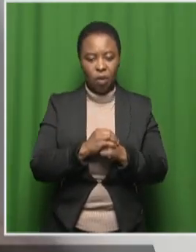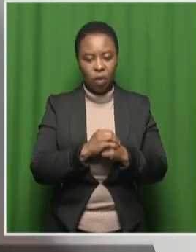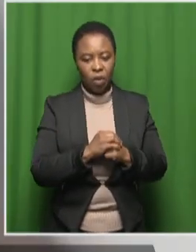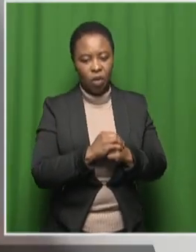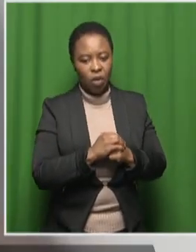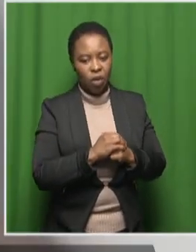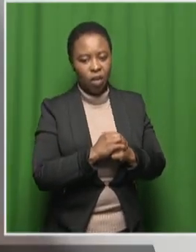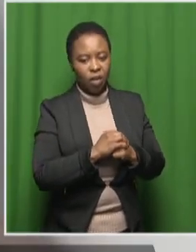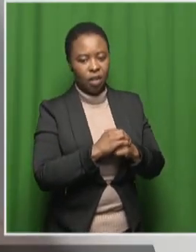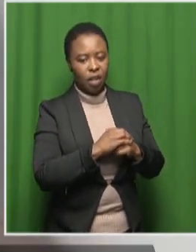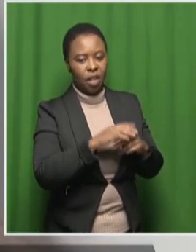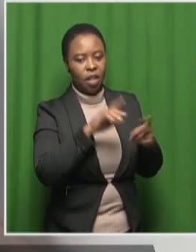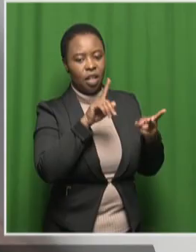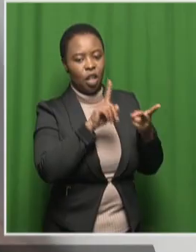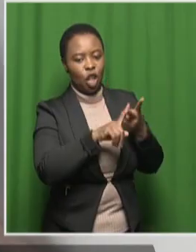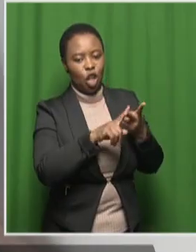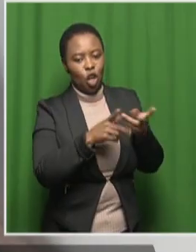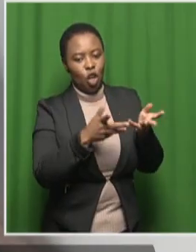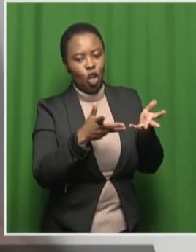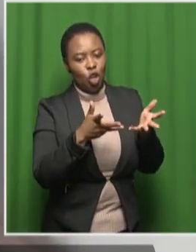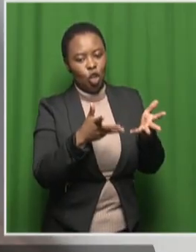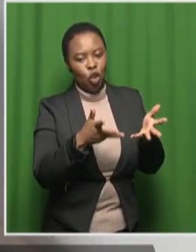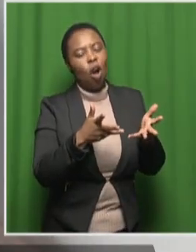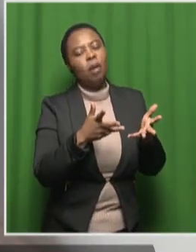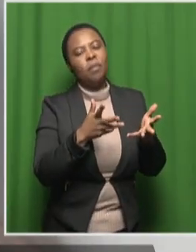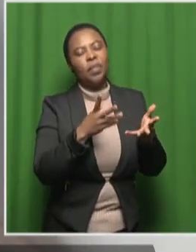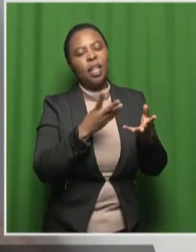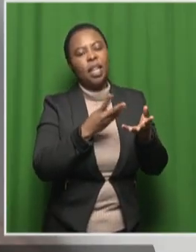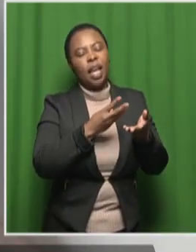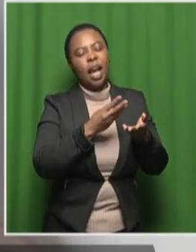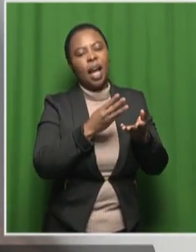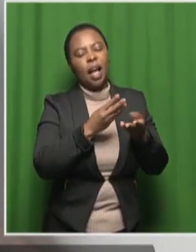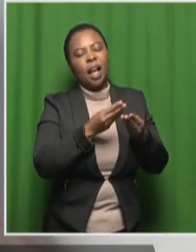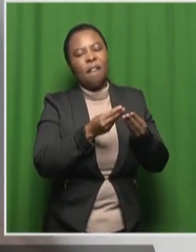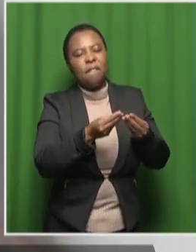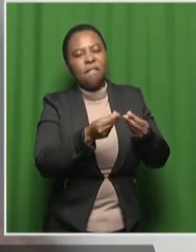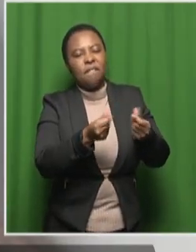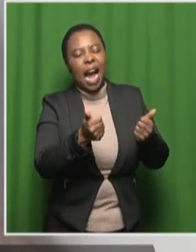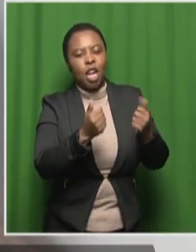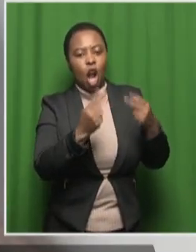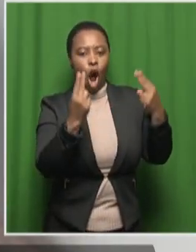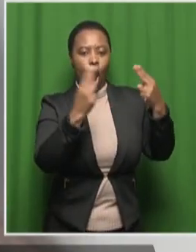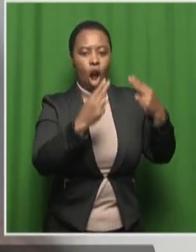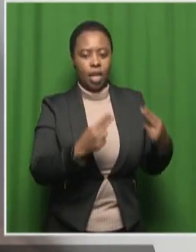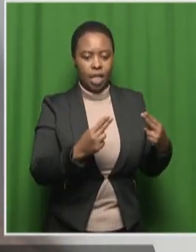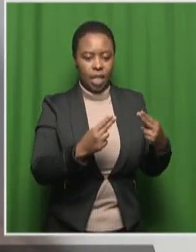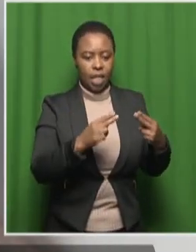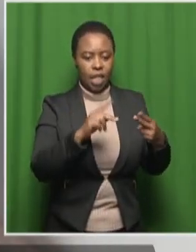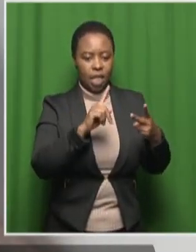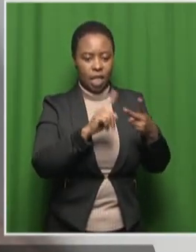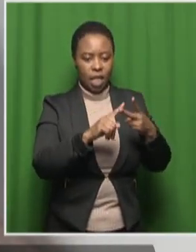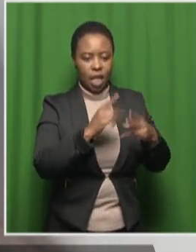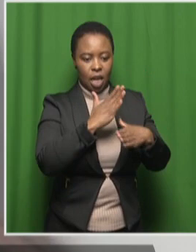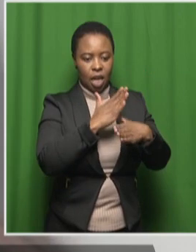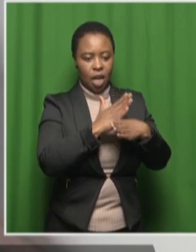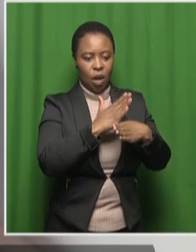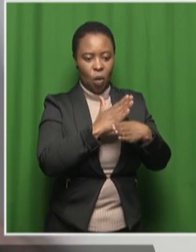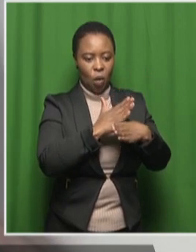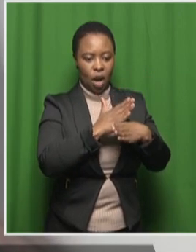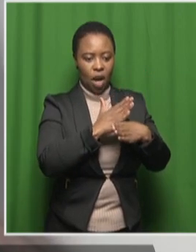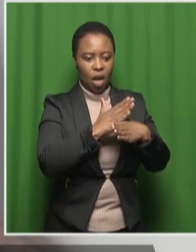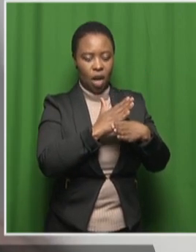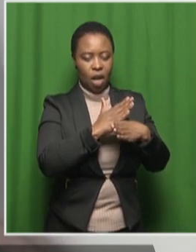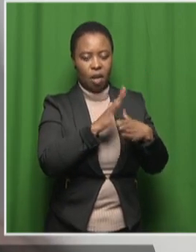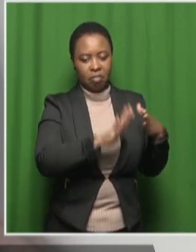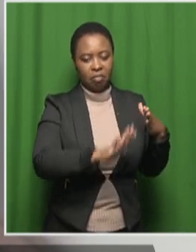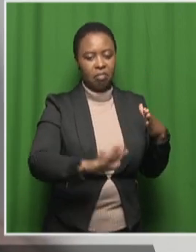first time fine art is interacts with home decor, especially with Mr. Price Home. I think most